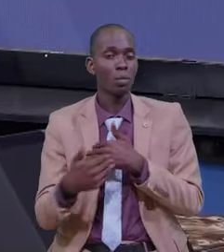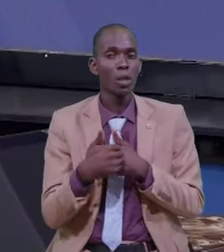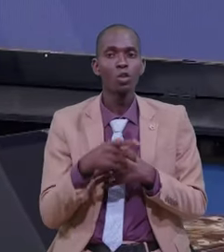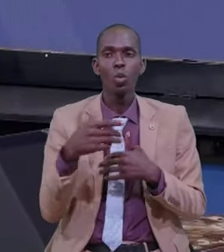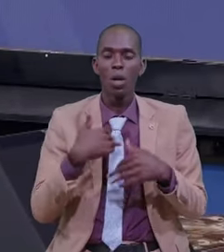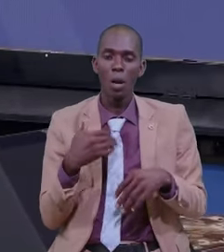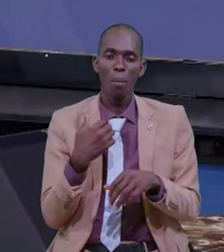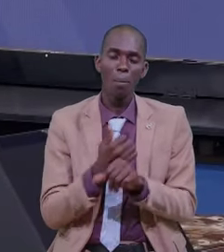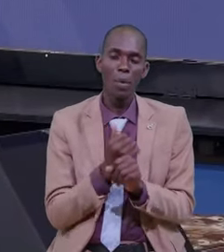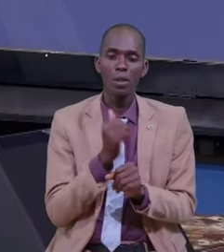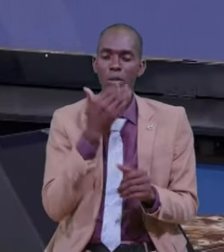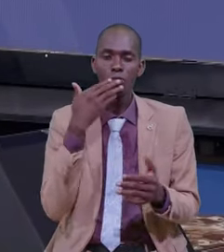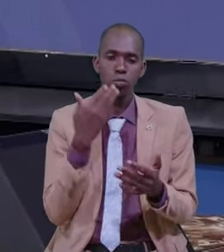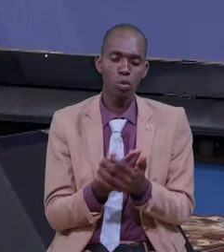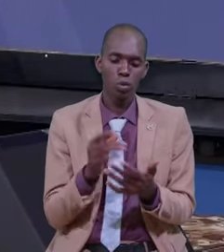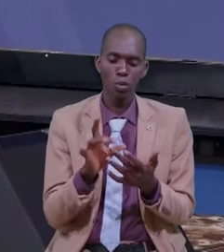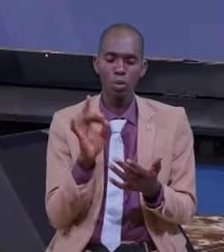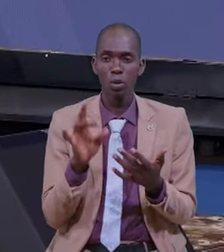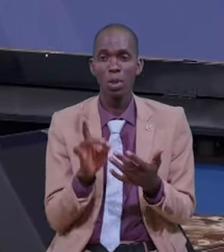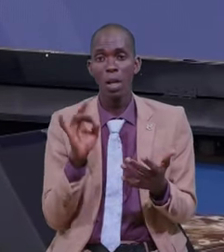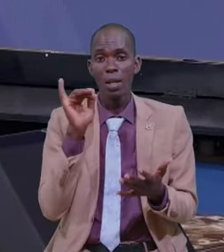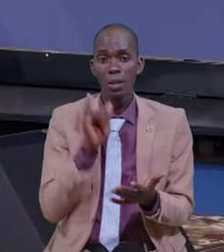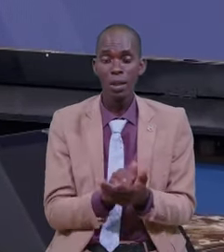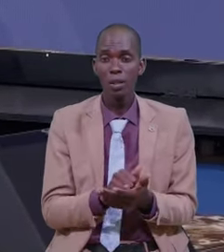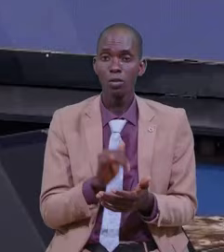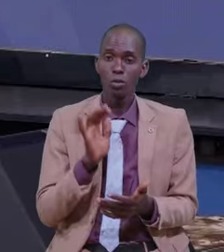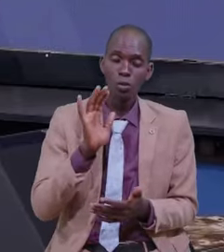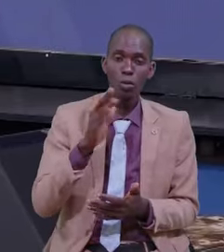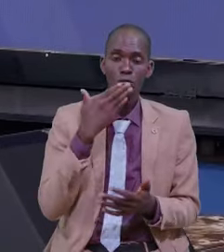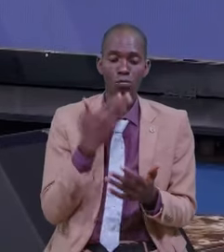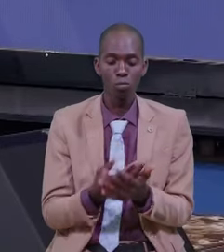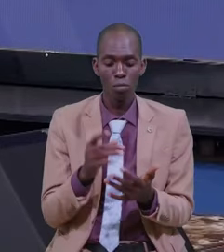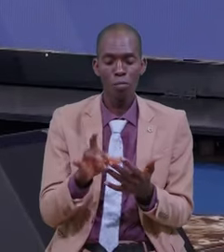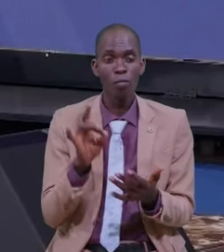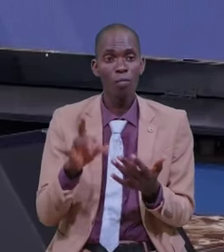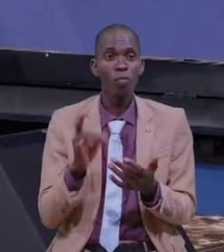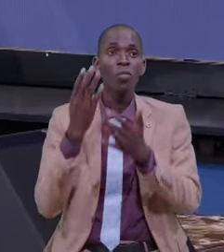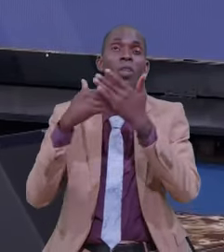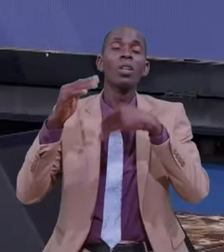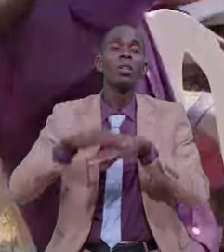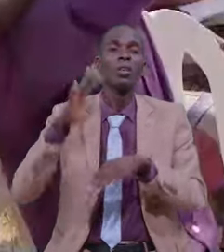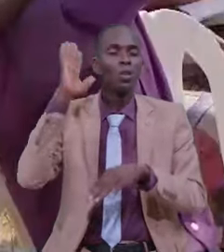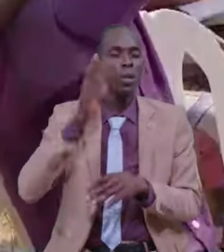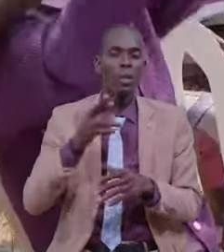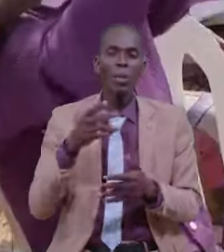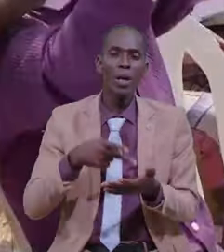choice. That good choice, heaven is going to repay you.